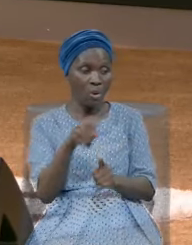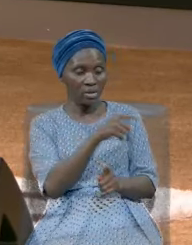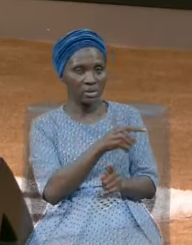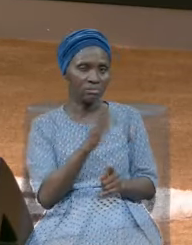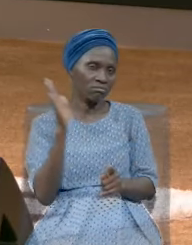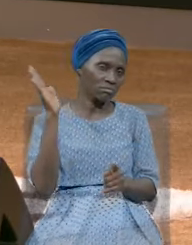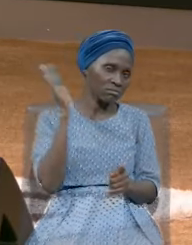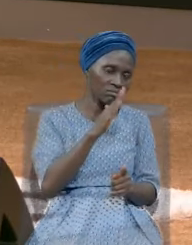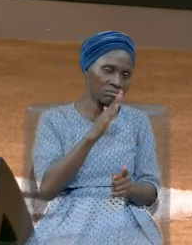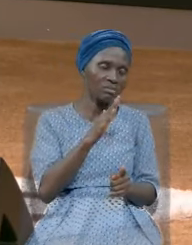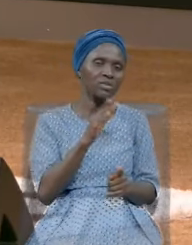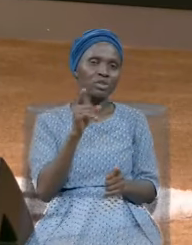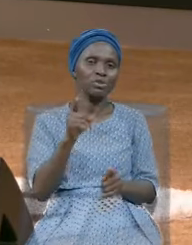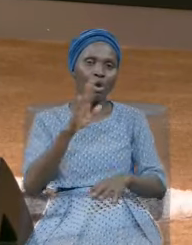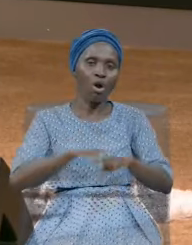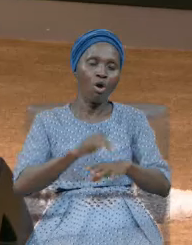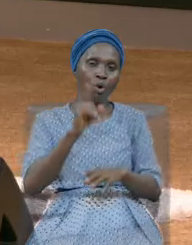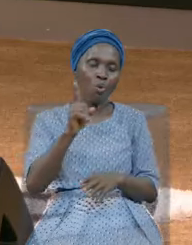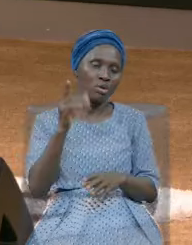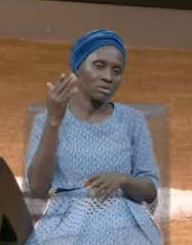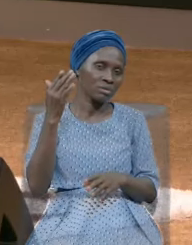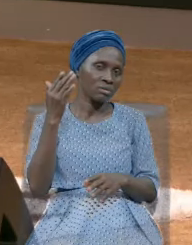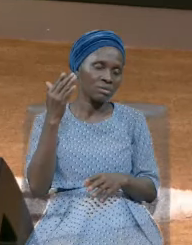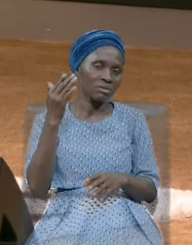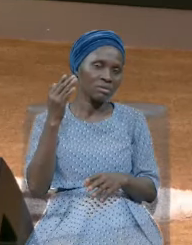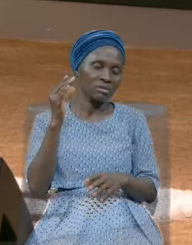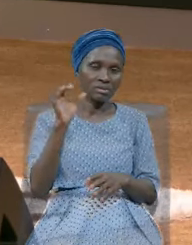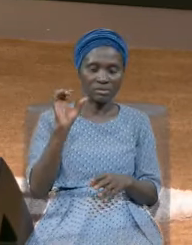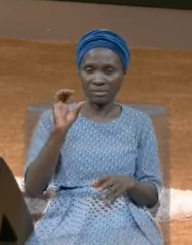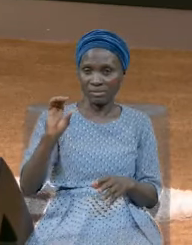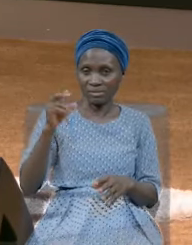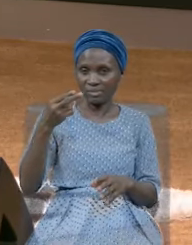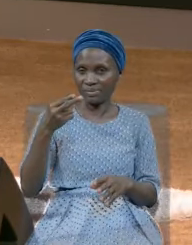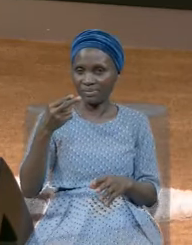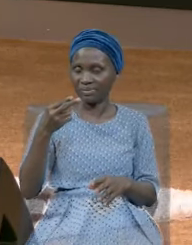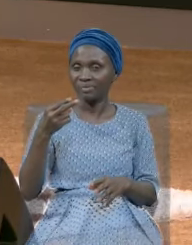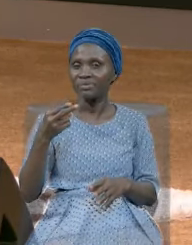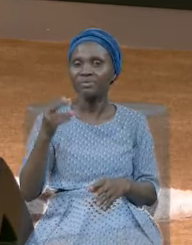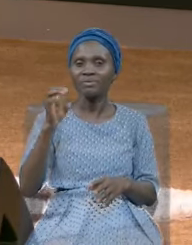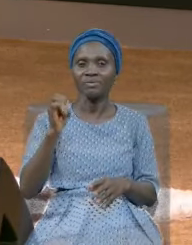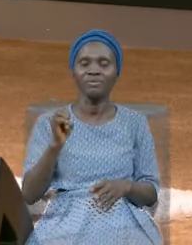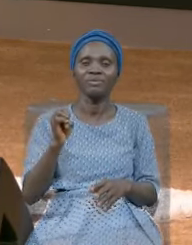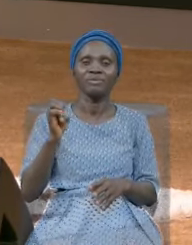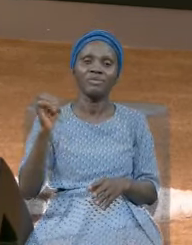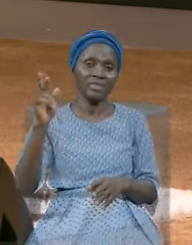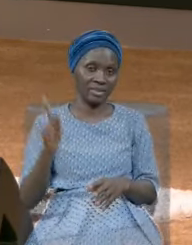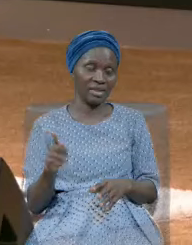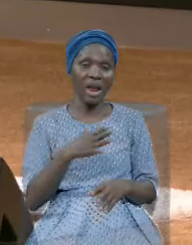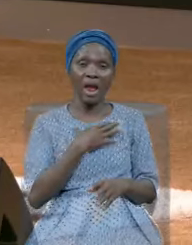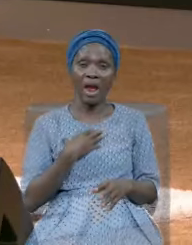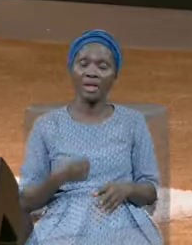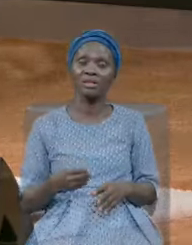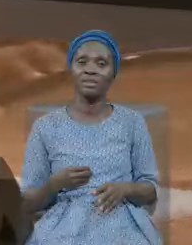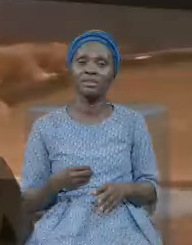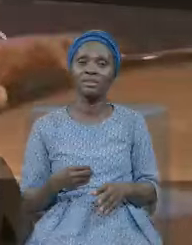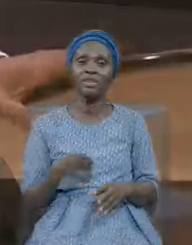fight, that's normal. Normal Christian life. When you stay there and you're still